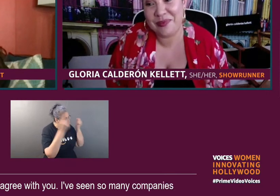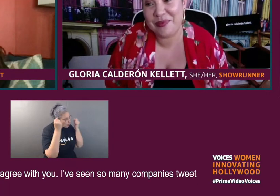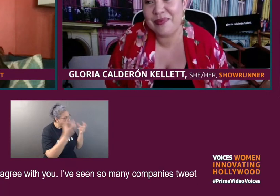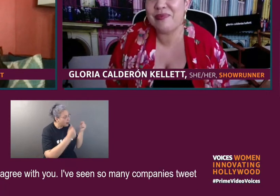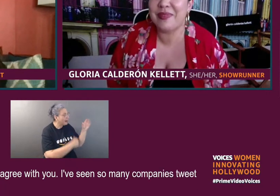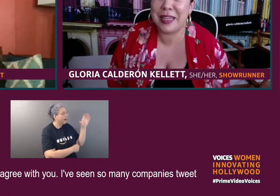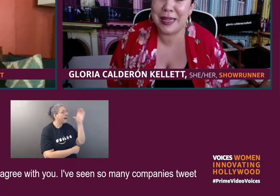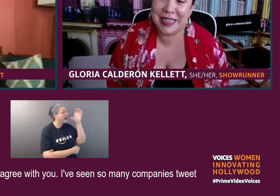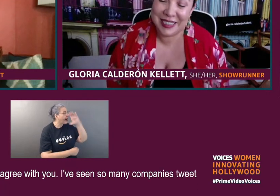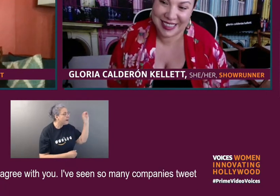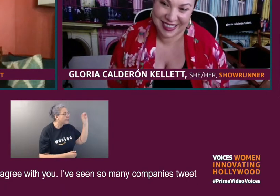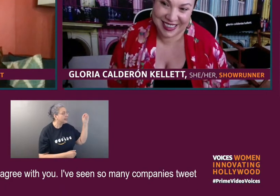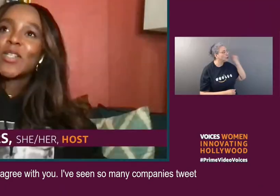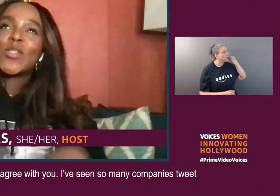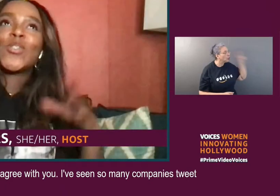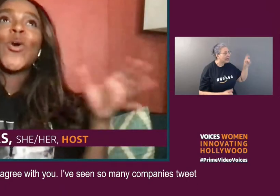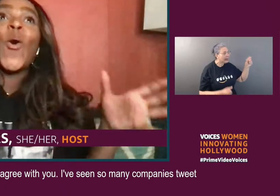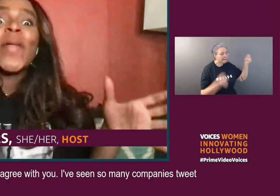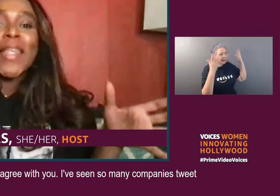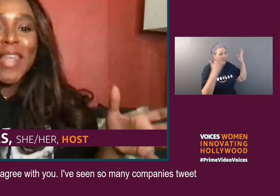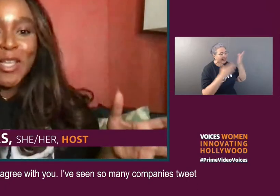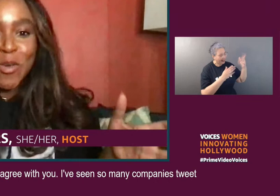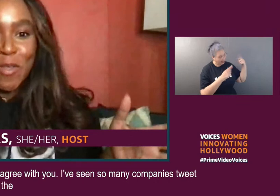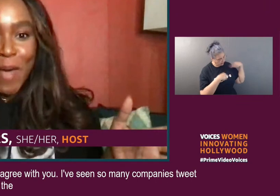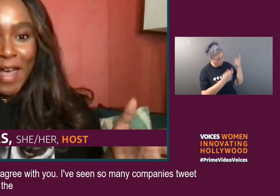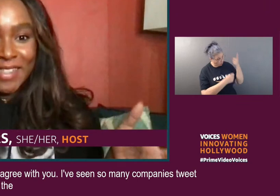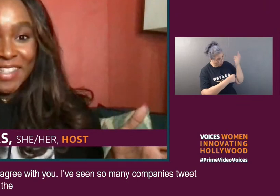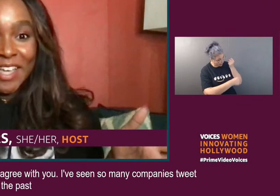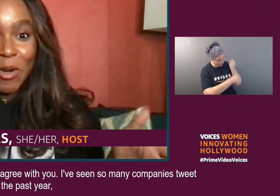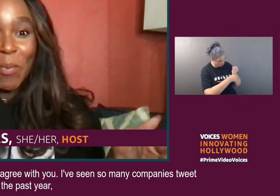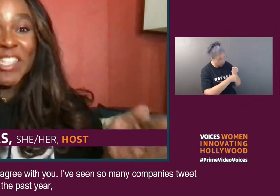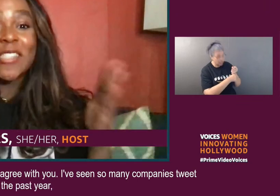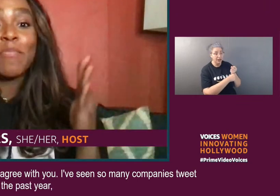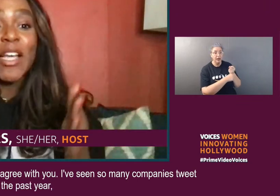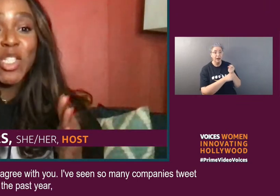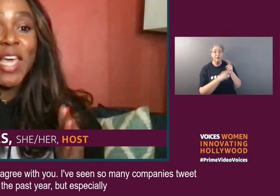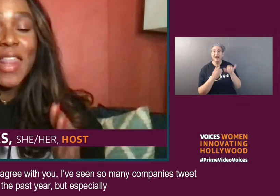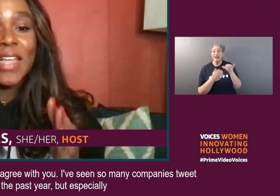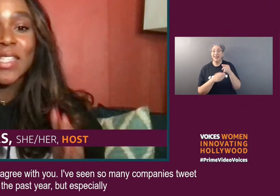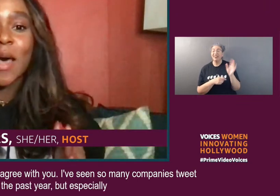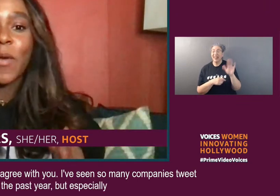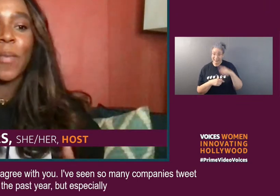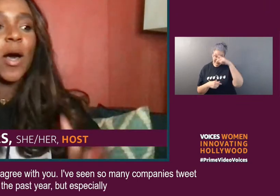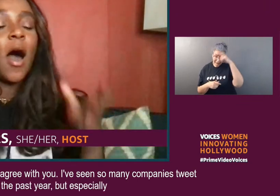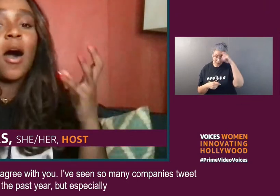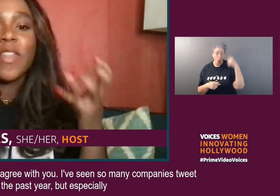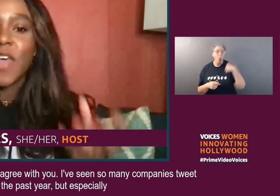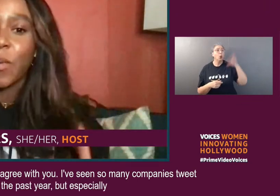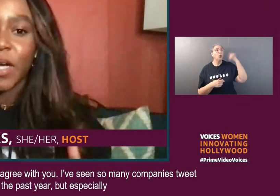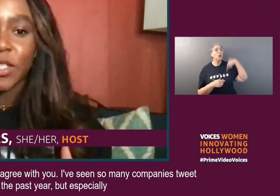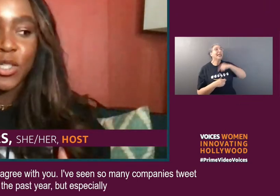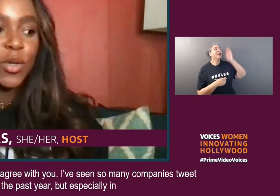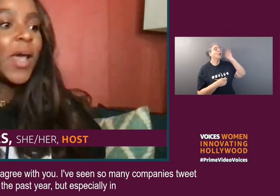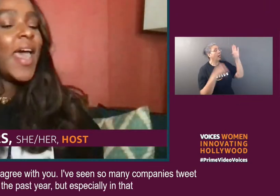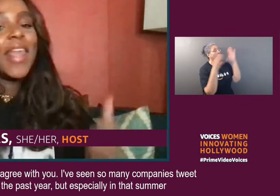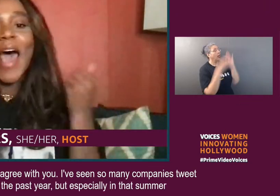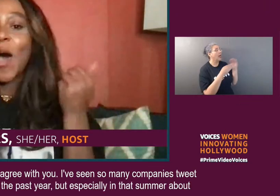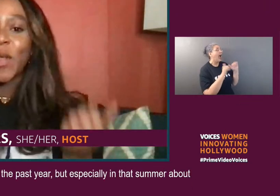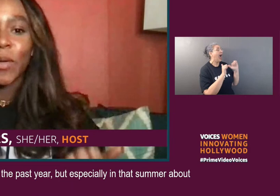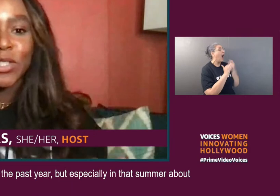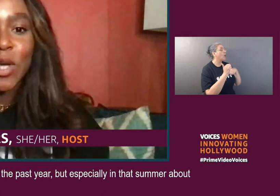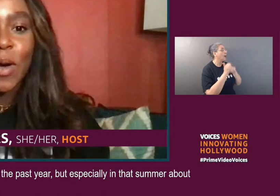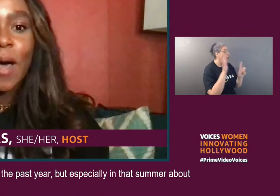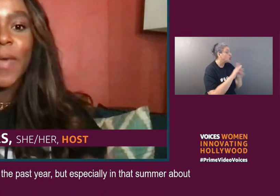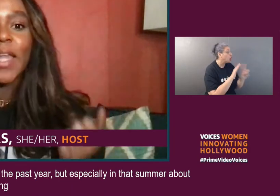so many companies tweet so many things over the past year, but especially in that summer about all that they were going to do